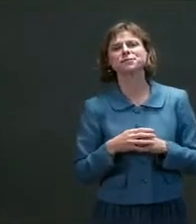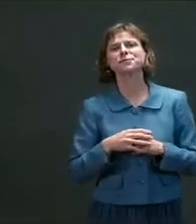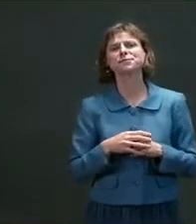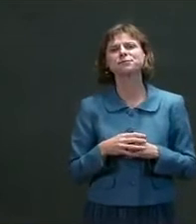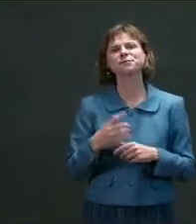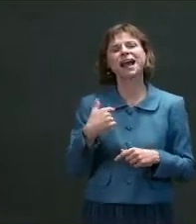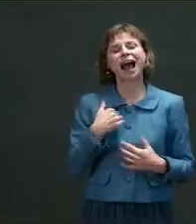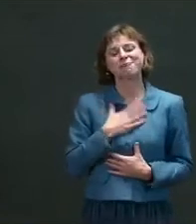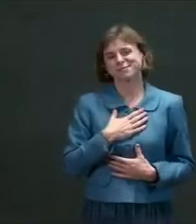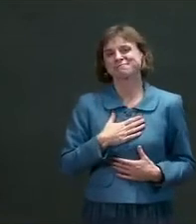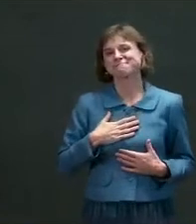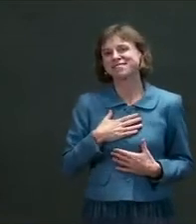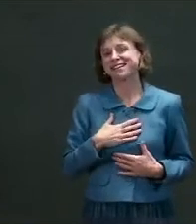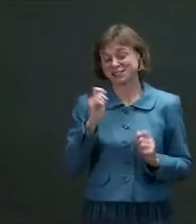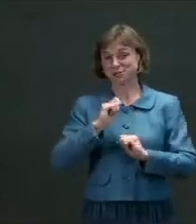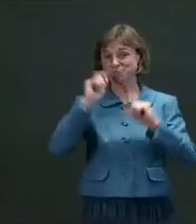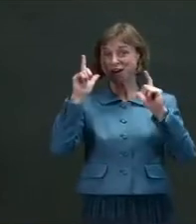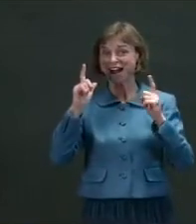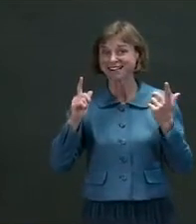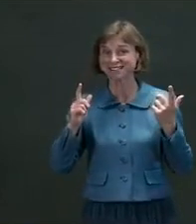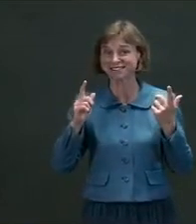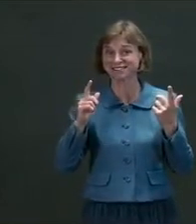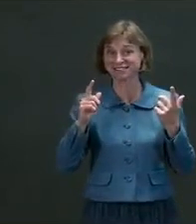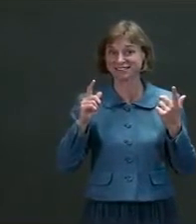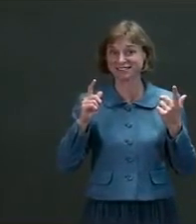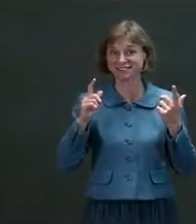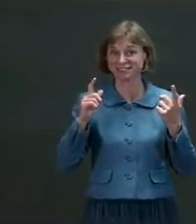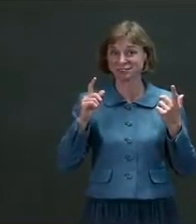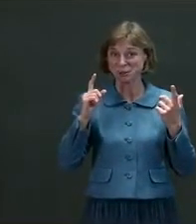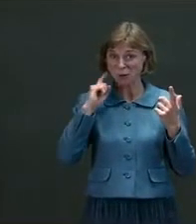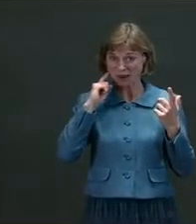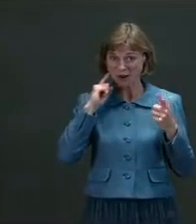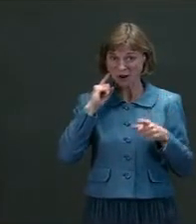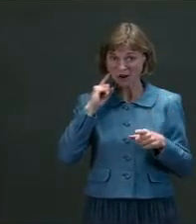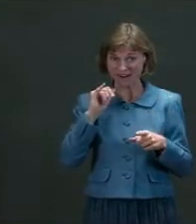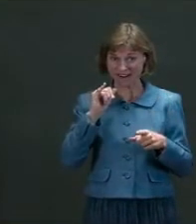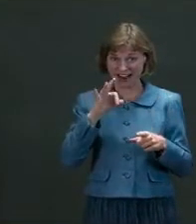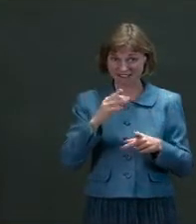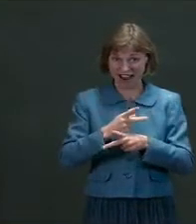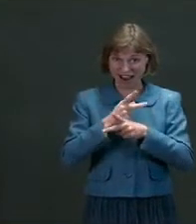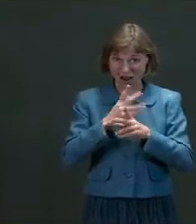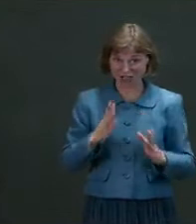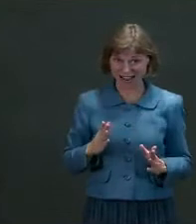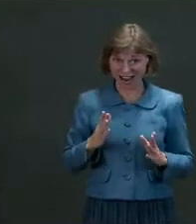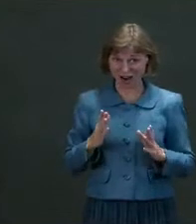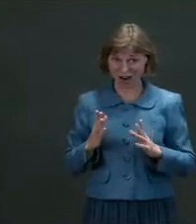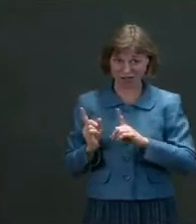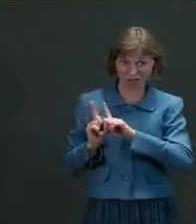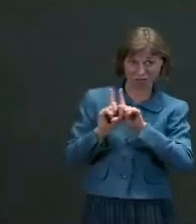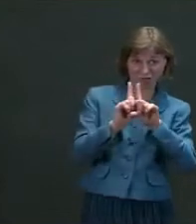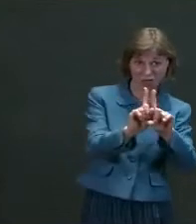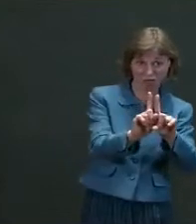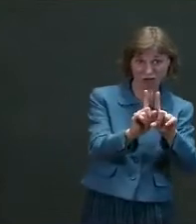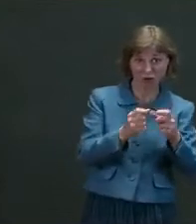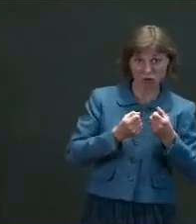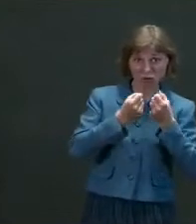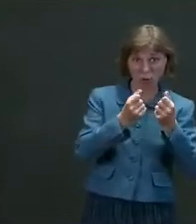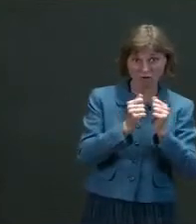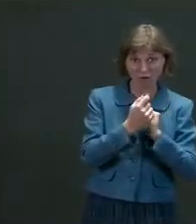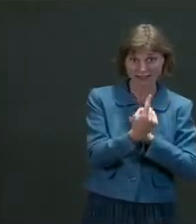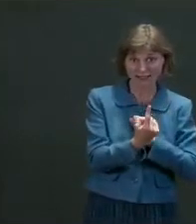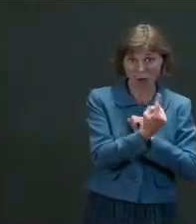was pleased and a little surprised to hear that if a caretaker drove somebody,